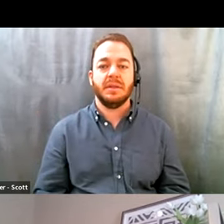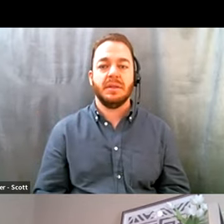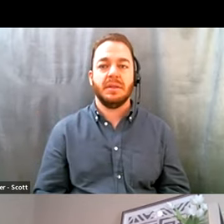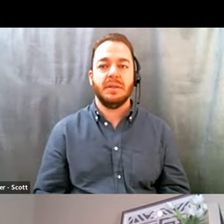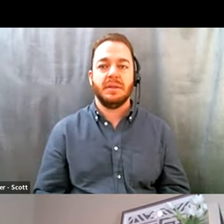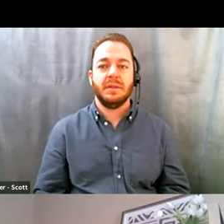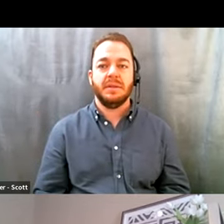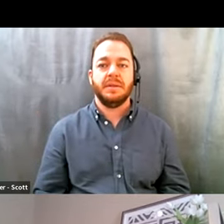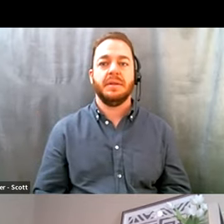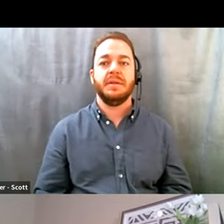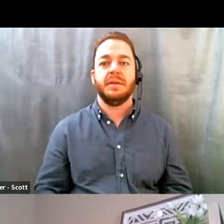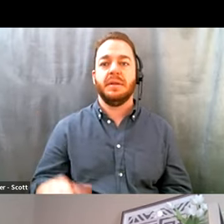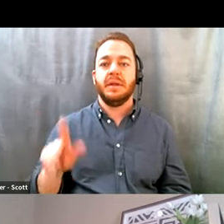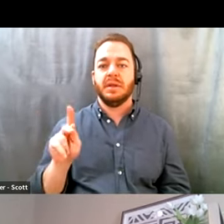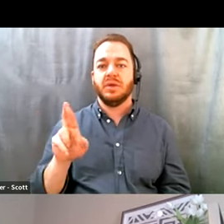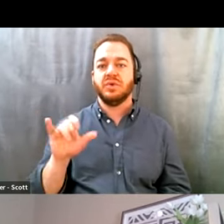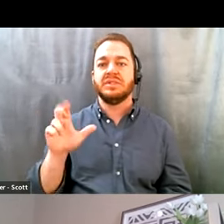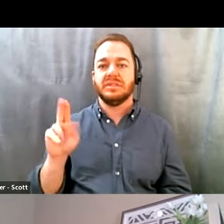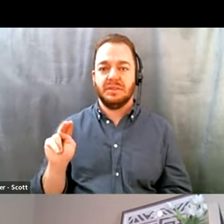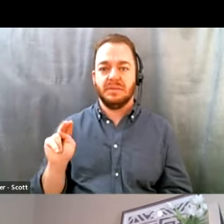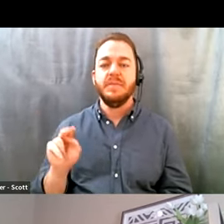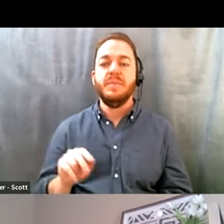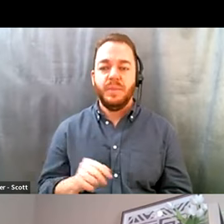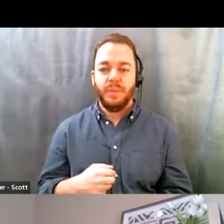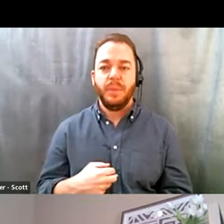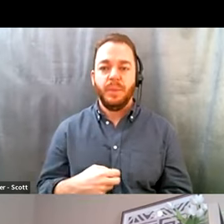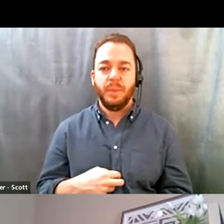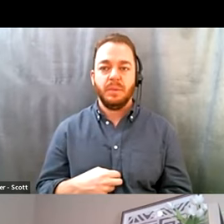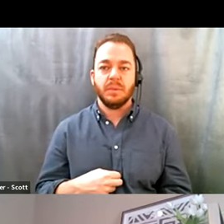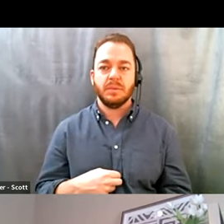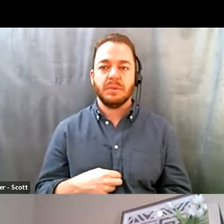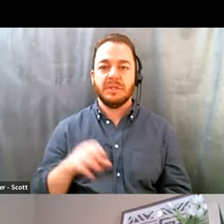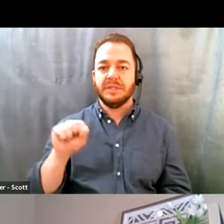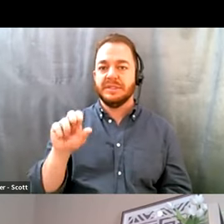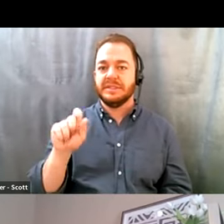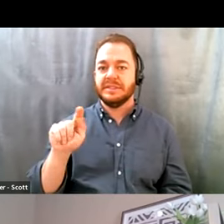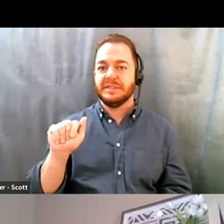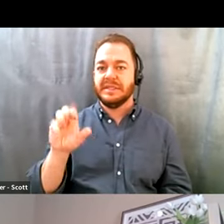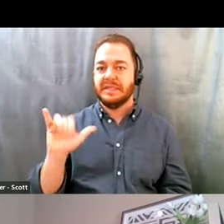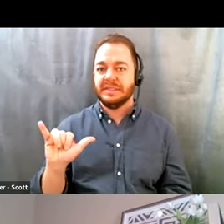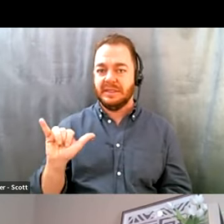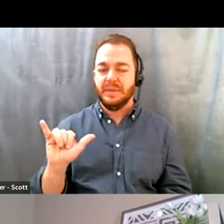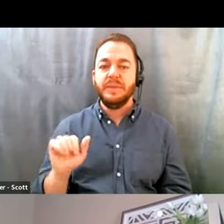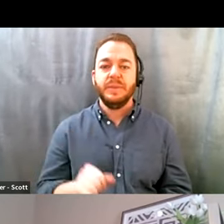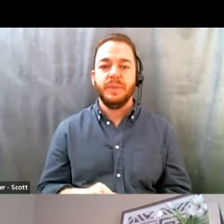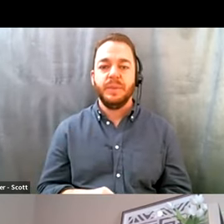I know she won't be here. And Kristen, we have you. Yes. Stacy. See